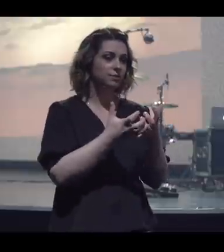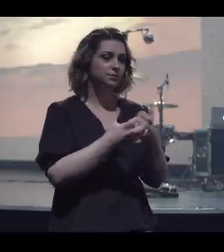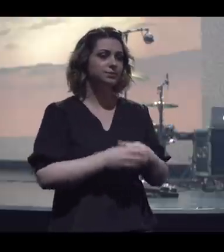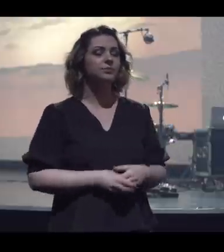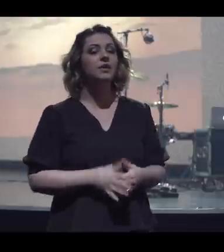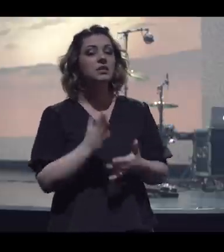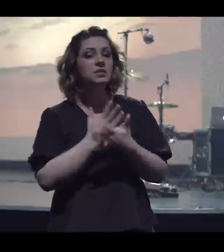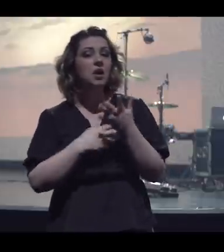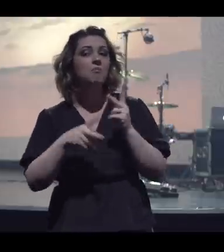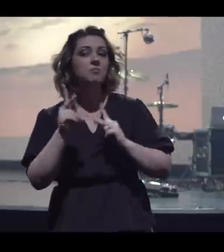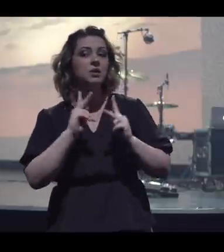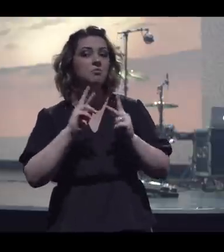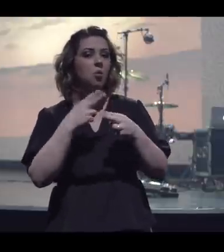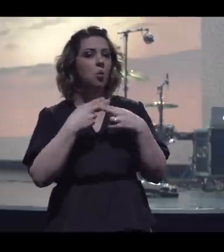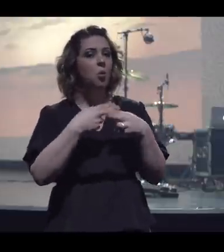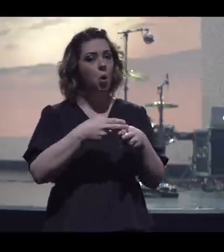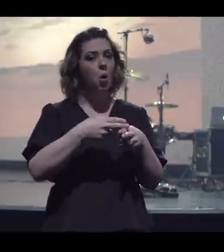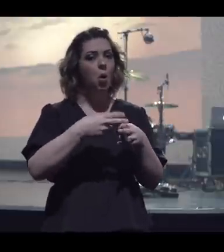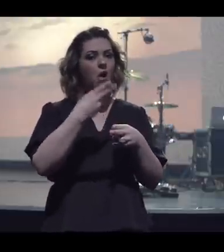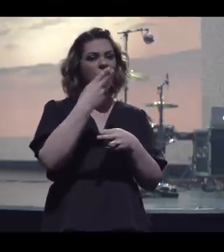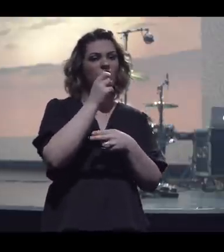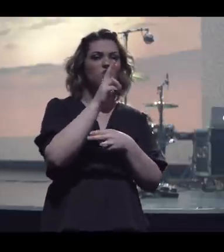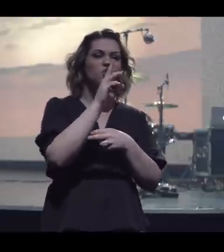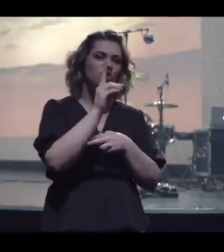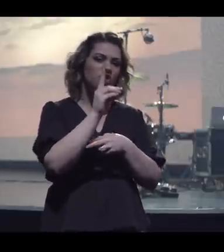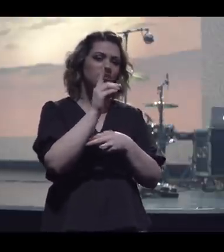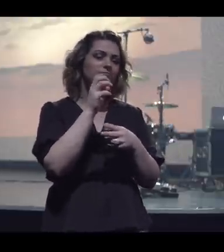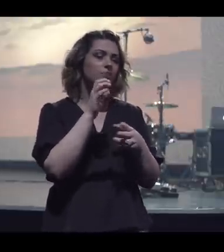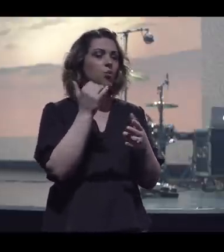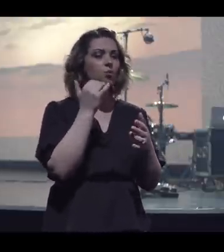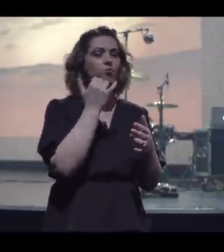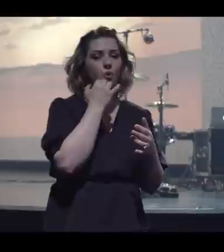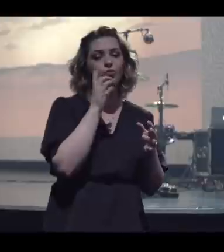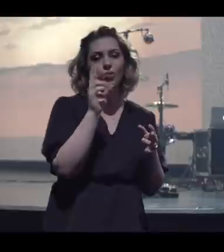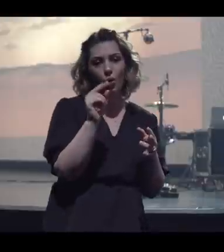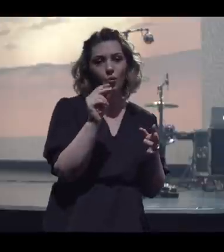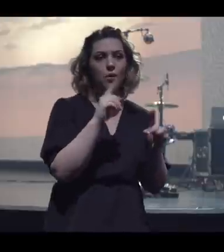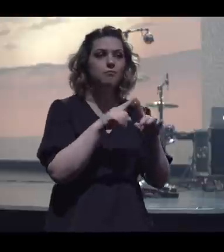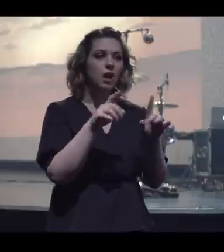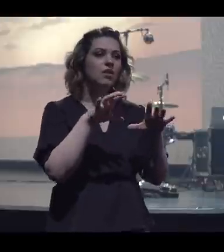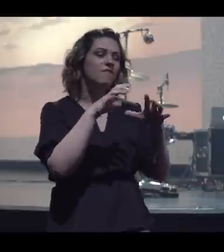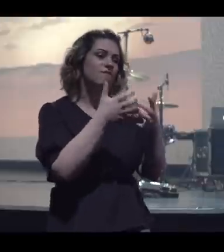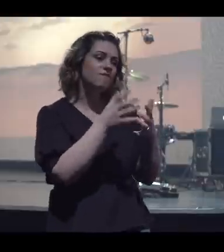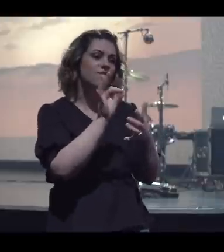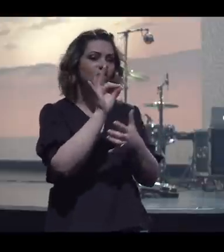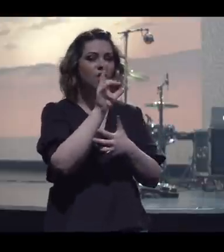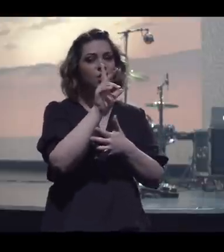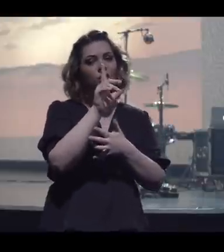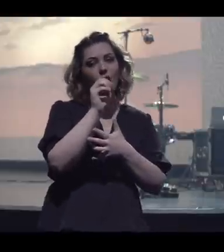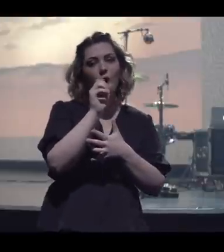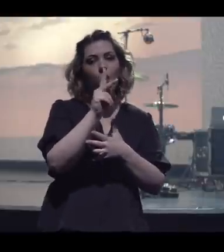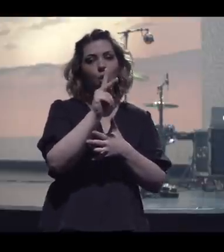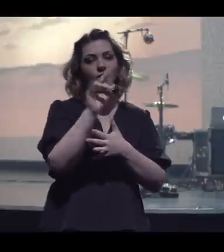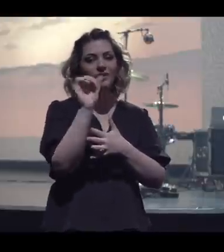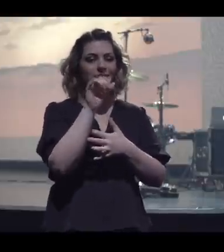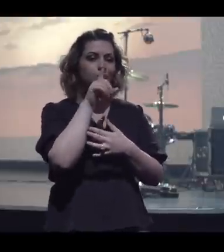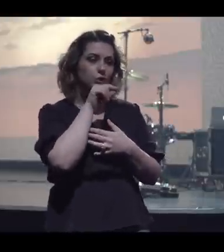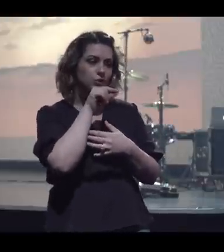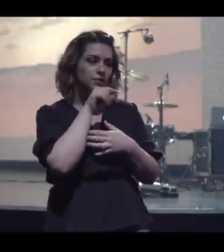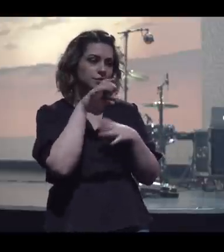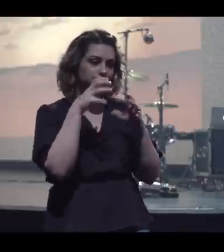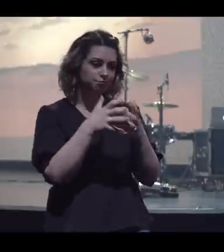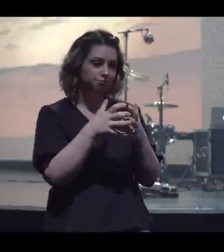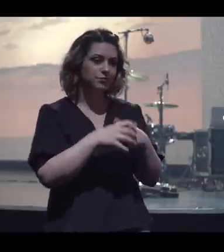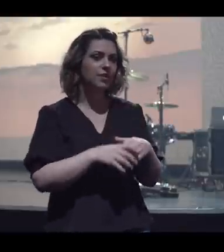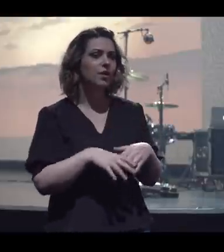group of sheep a herd, and that's not wrong, but technically they're a flock just like birds. Why would you call